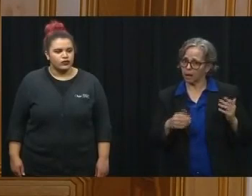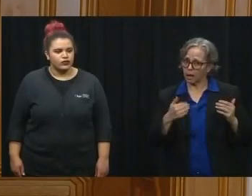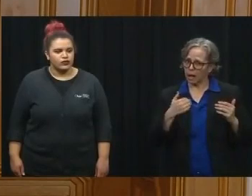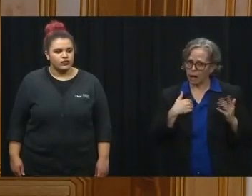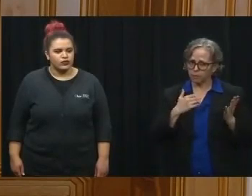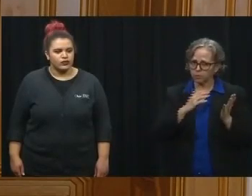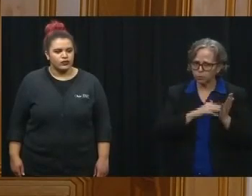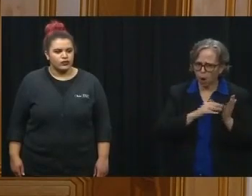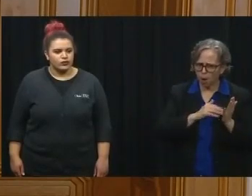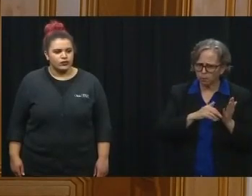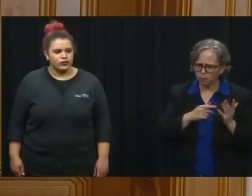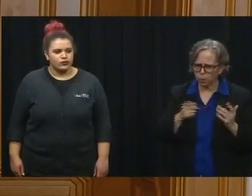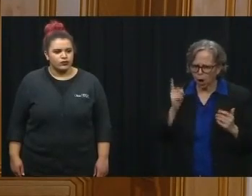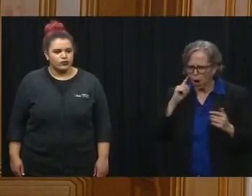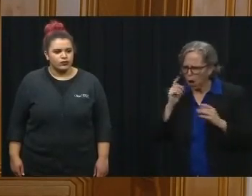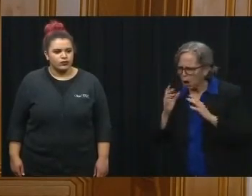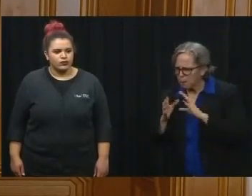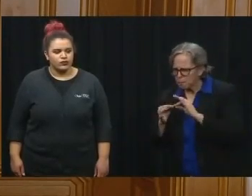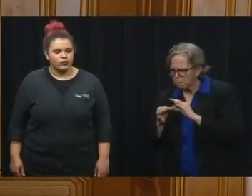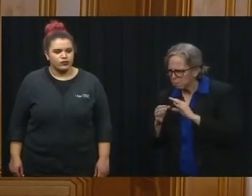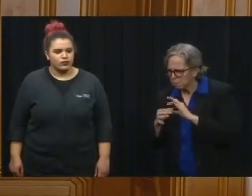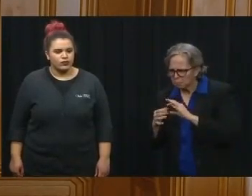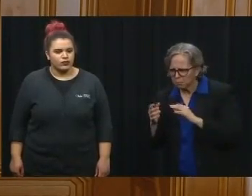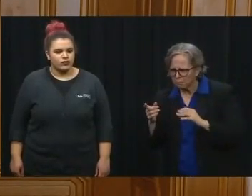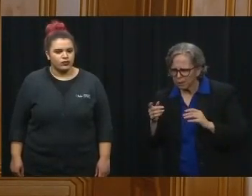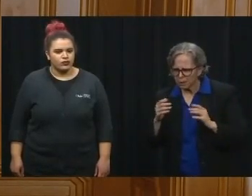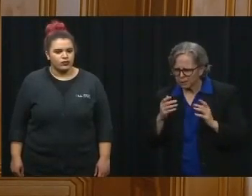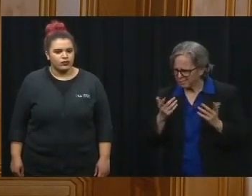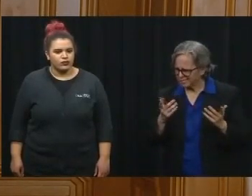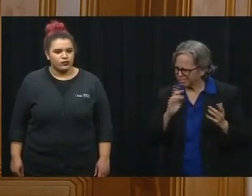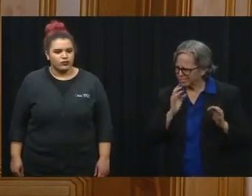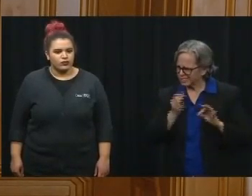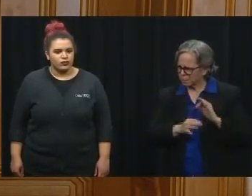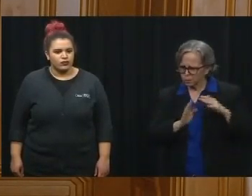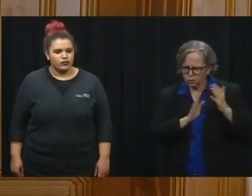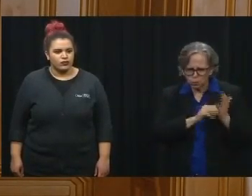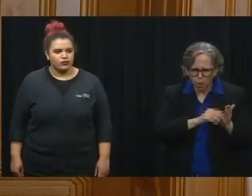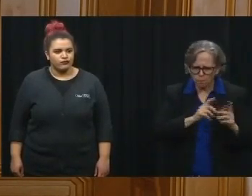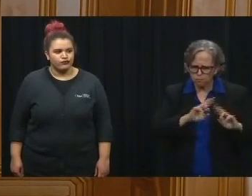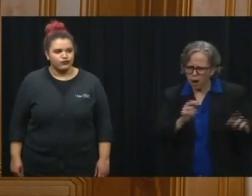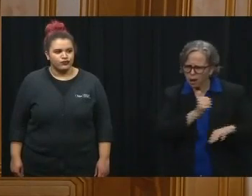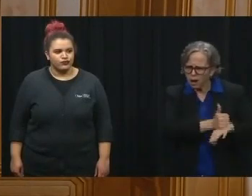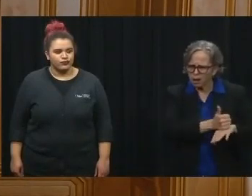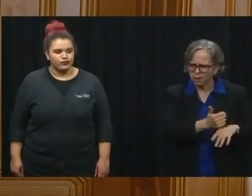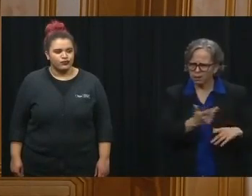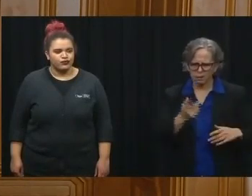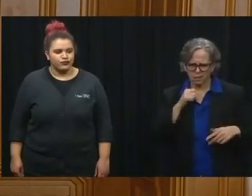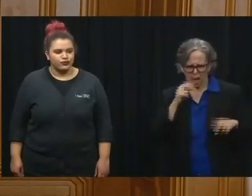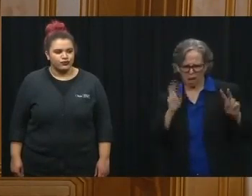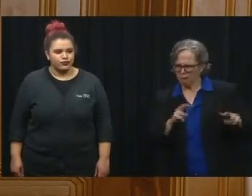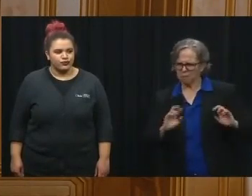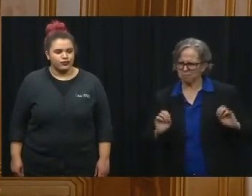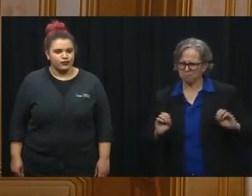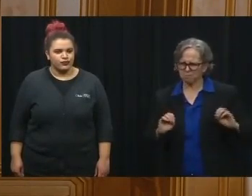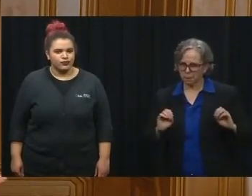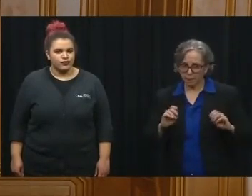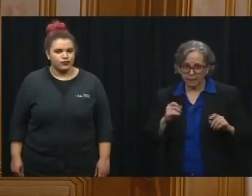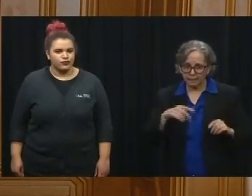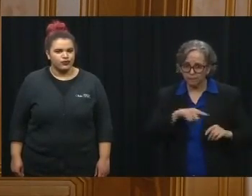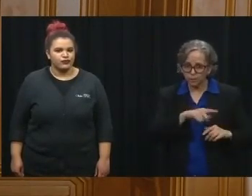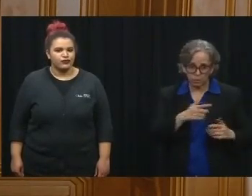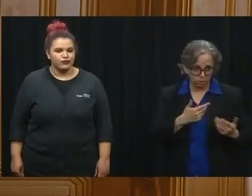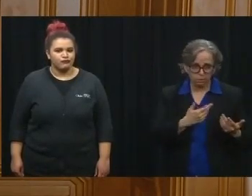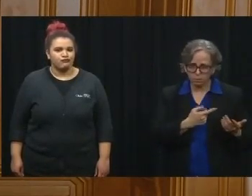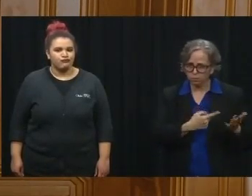say, that's kind of basic stuff. And, I'm not judging that particular case, but if the facts show there's no soap and,